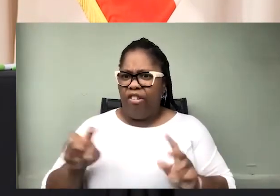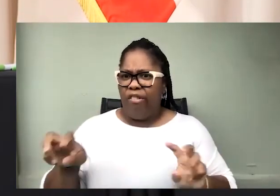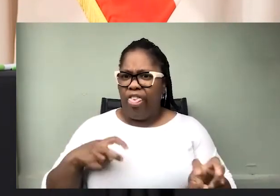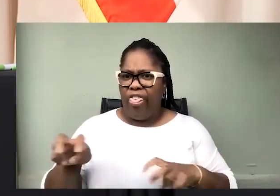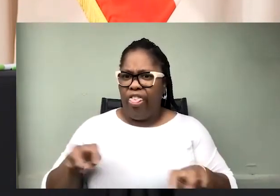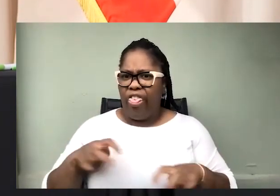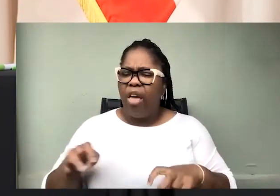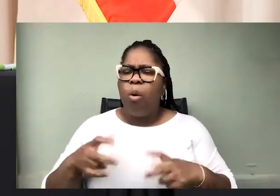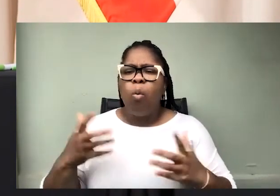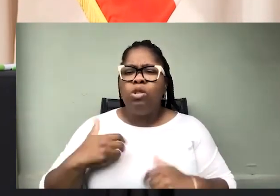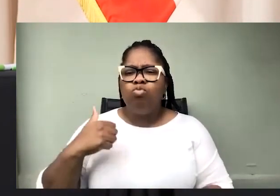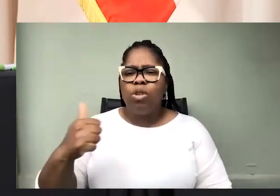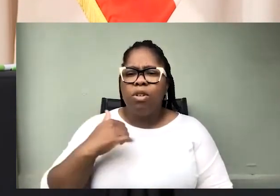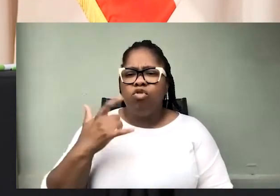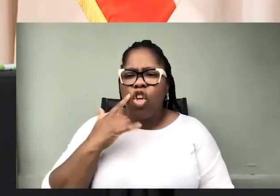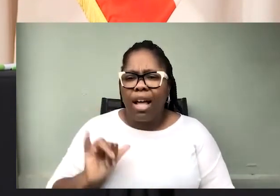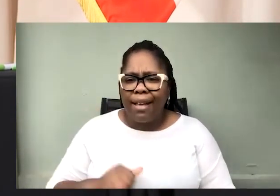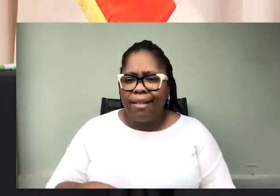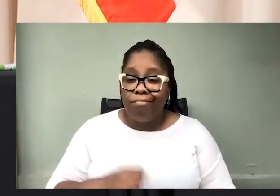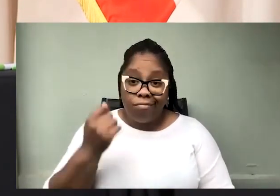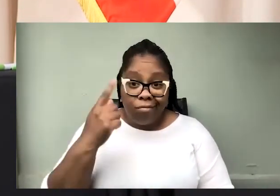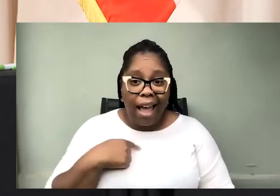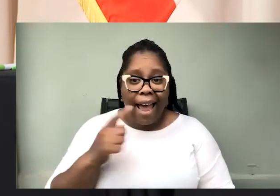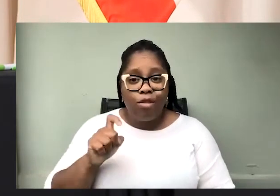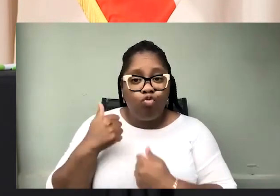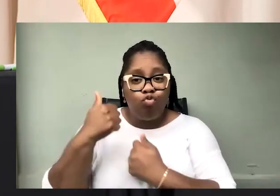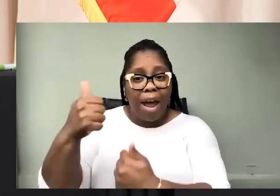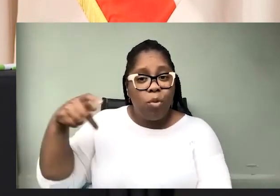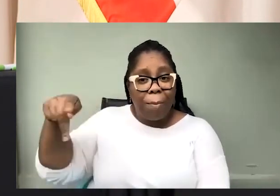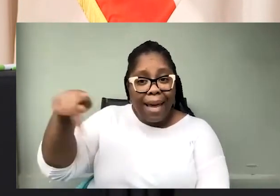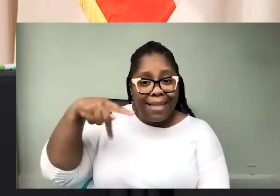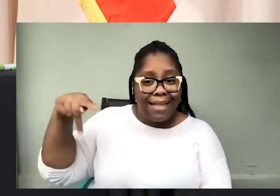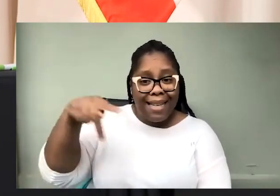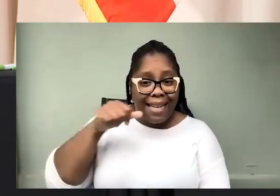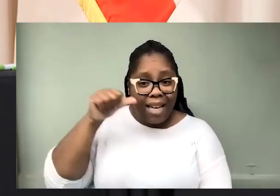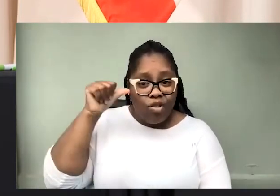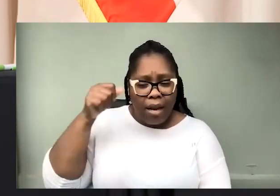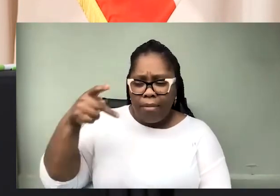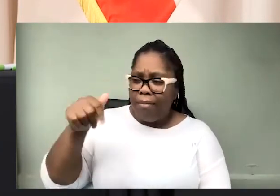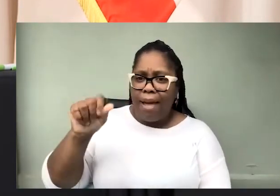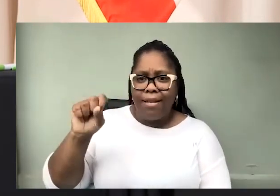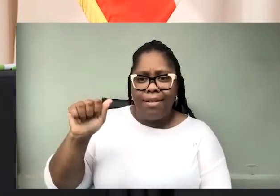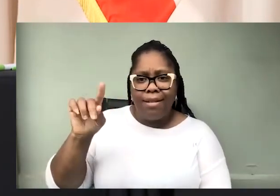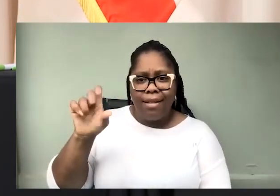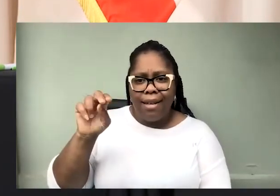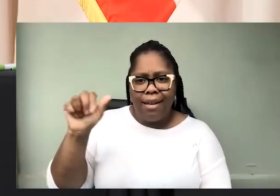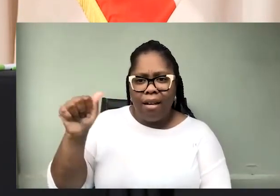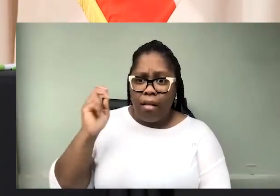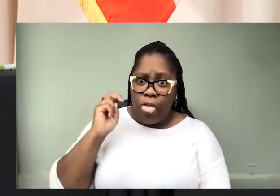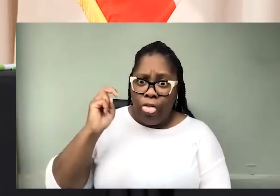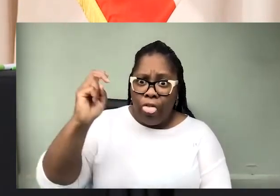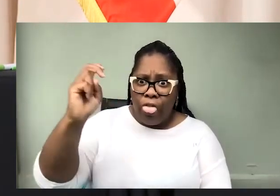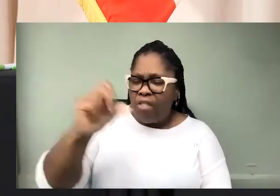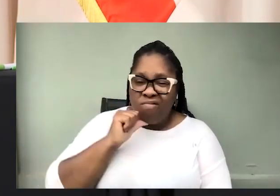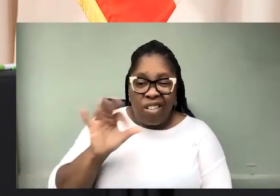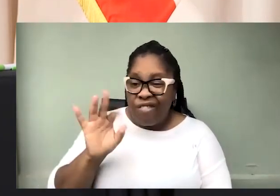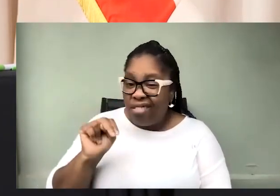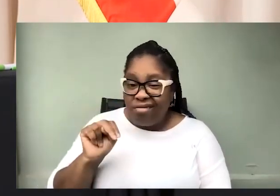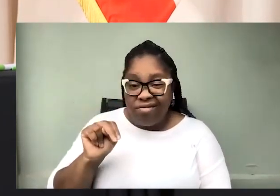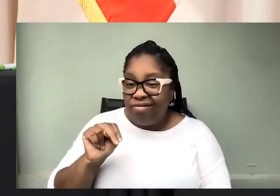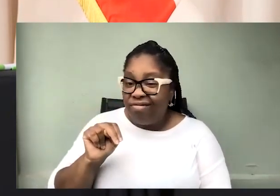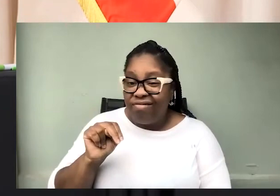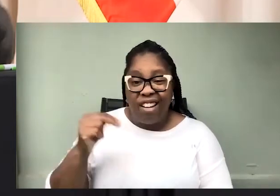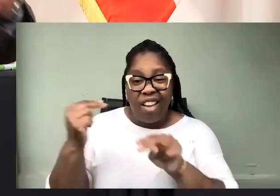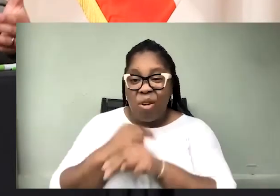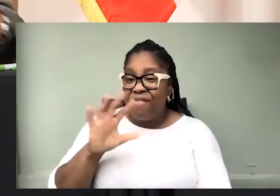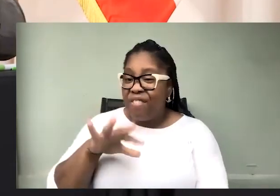going to look like? I had to drive to Pasadena yesterday, and that's not fun, right? Driving even up to 55 these days is not fun. And